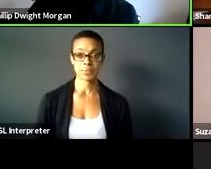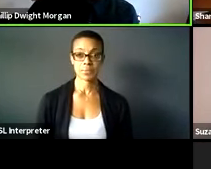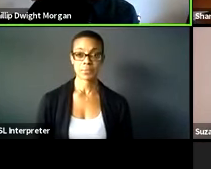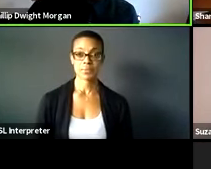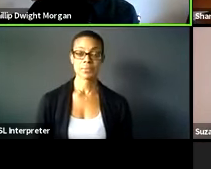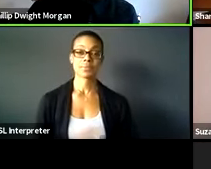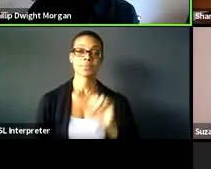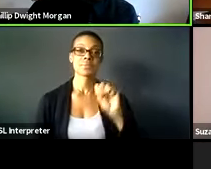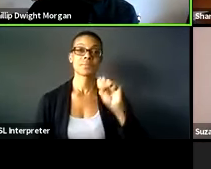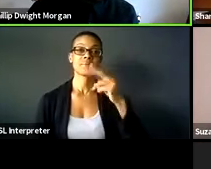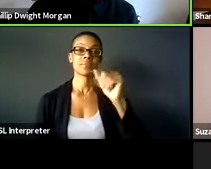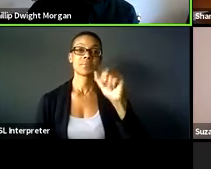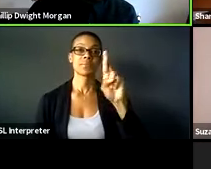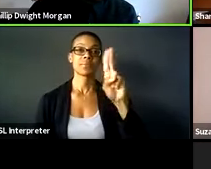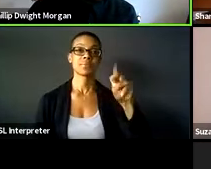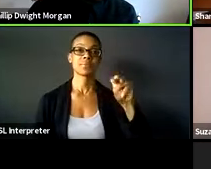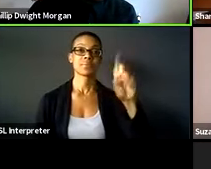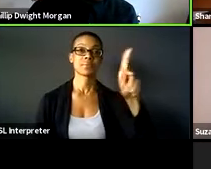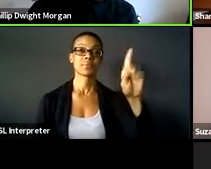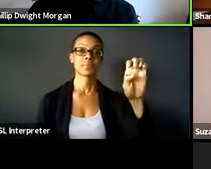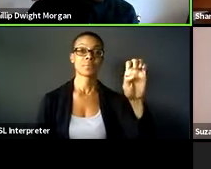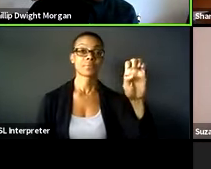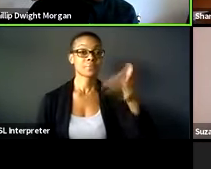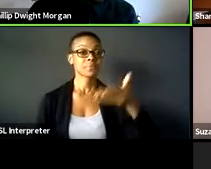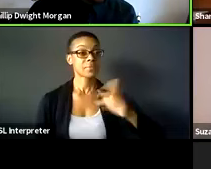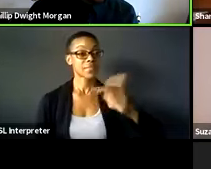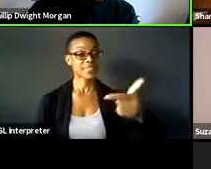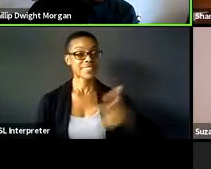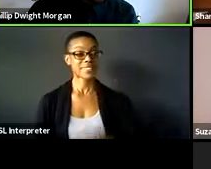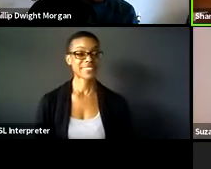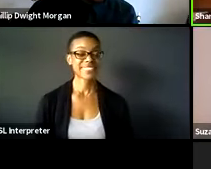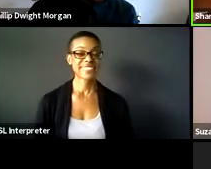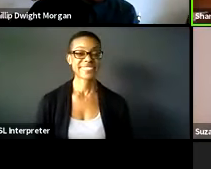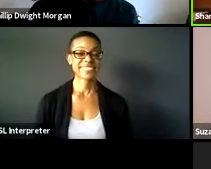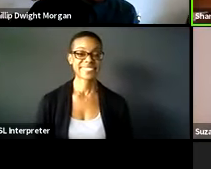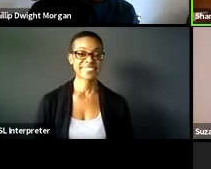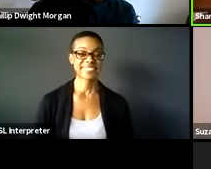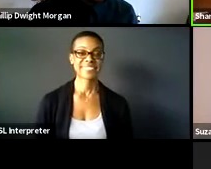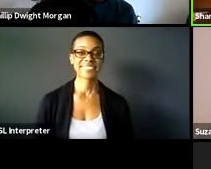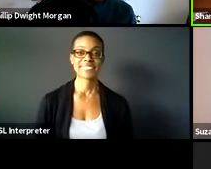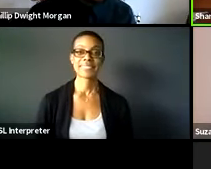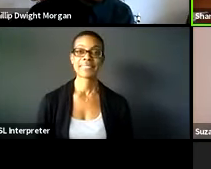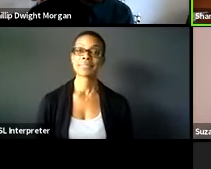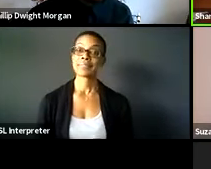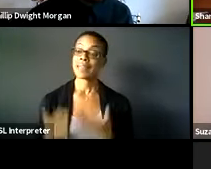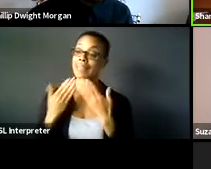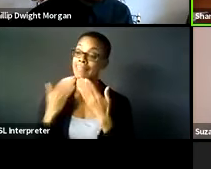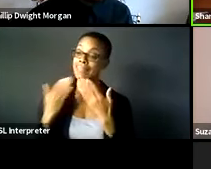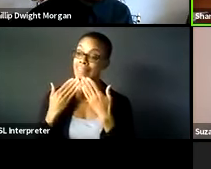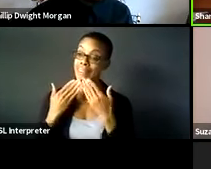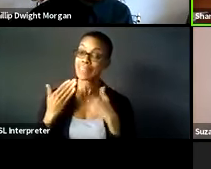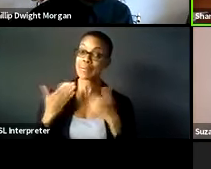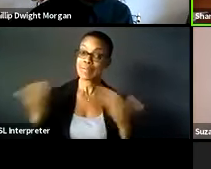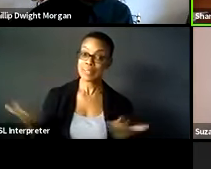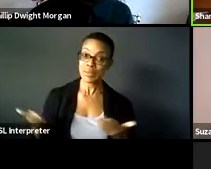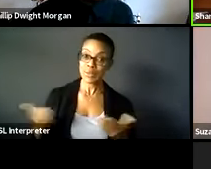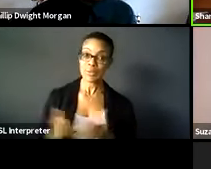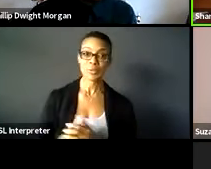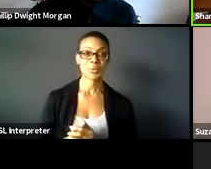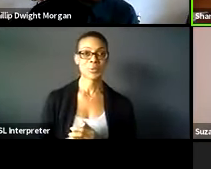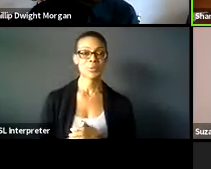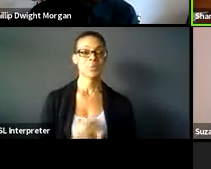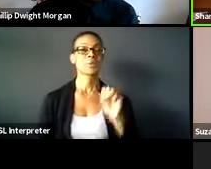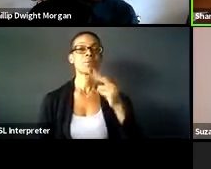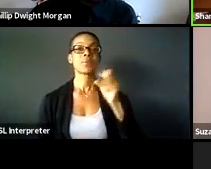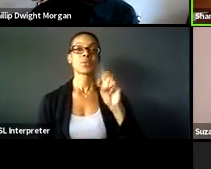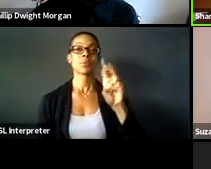Sharmarke, why don't you introduce yourself next? Thank you. Thank you for having me. I'm Sharmarke